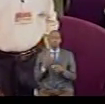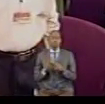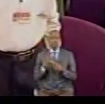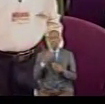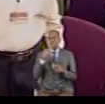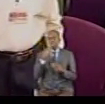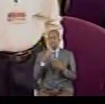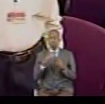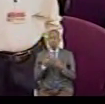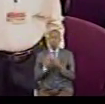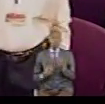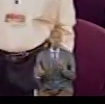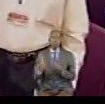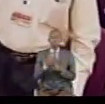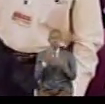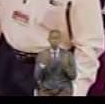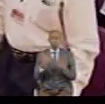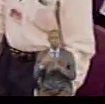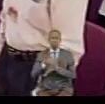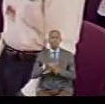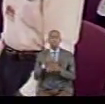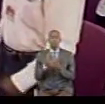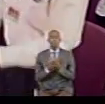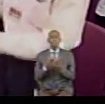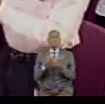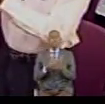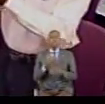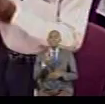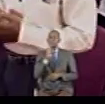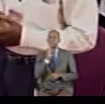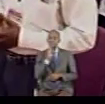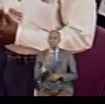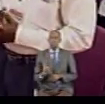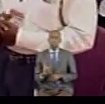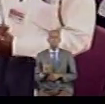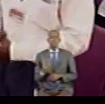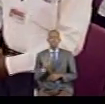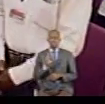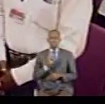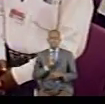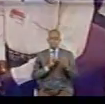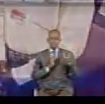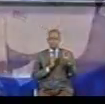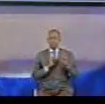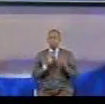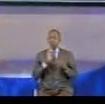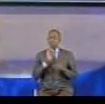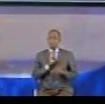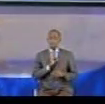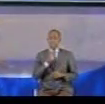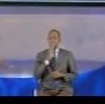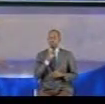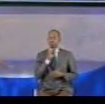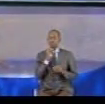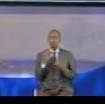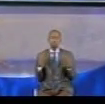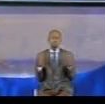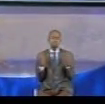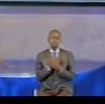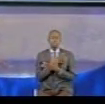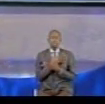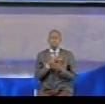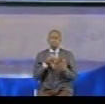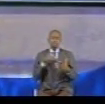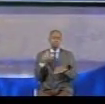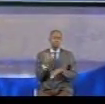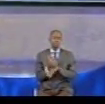everyone tonight that it is I, be not afraid. And confirm your word in every